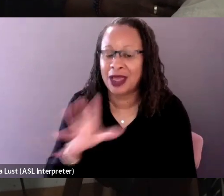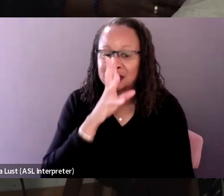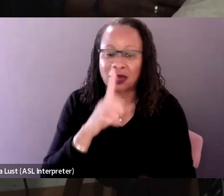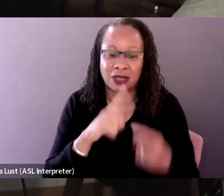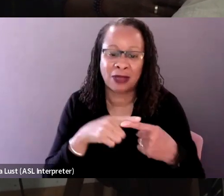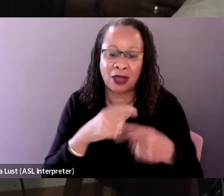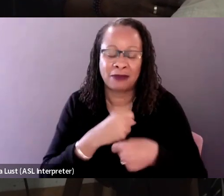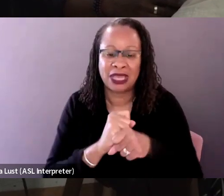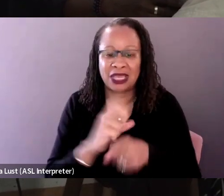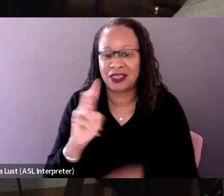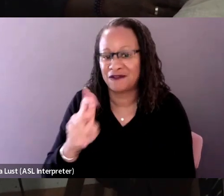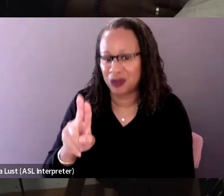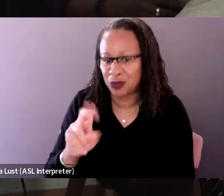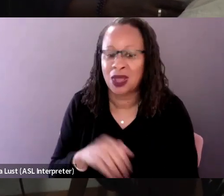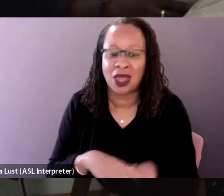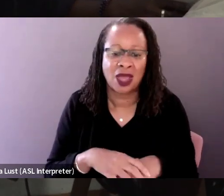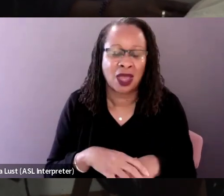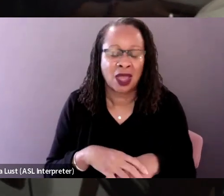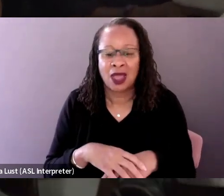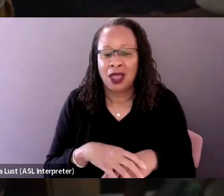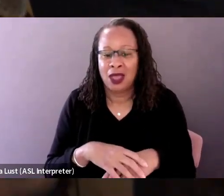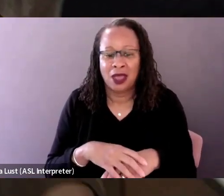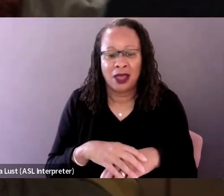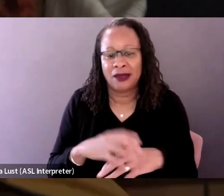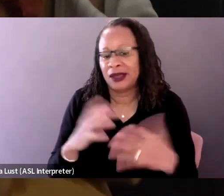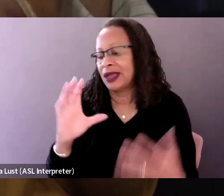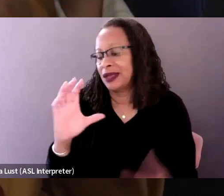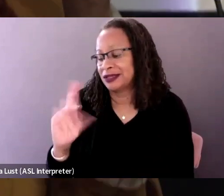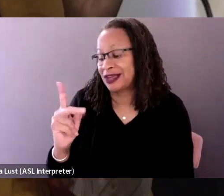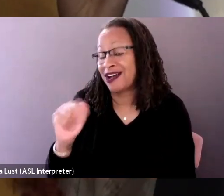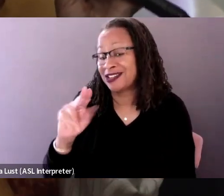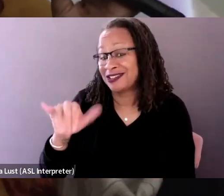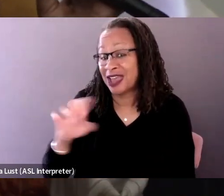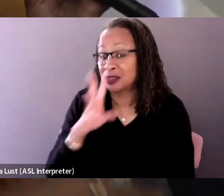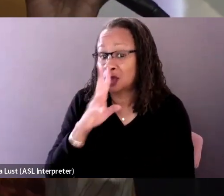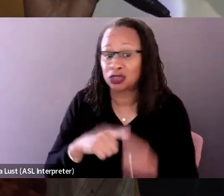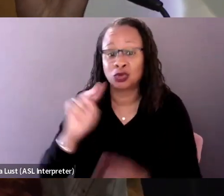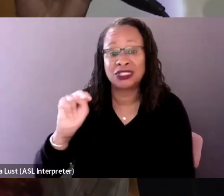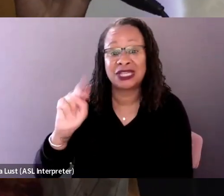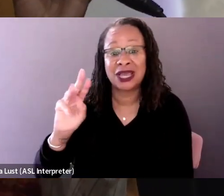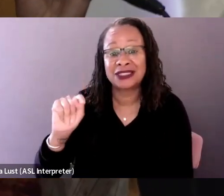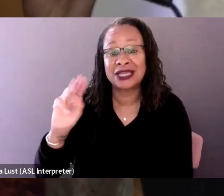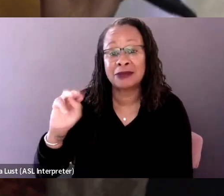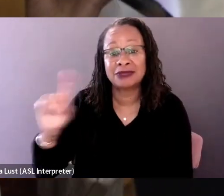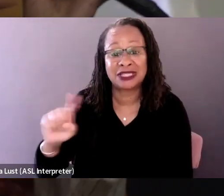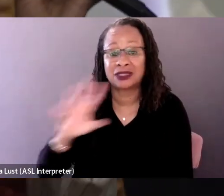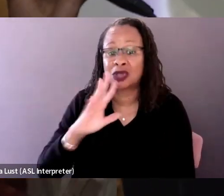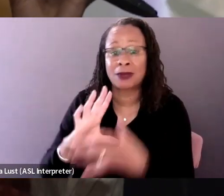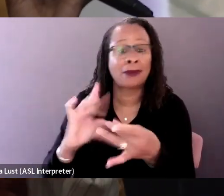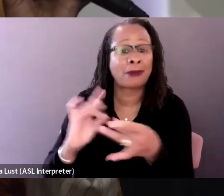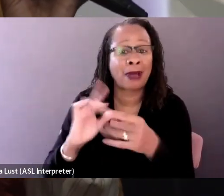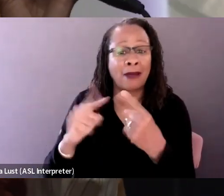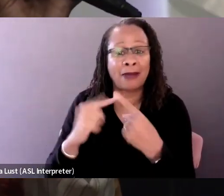Sandberg starred in it, and Kanye West had a clip talking to TMZ about how he was tweeting about Mavis Beacon, and it kind of